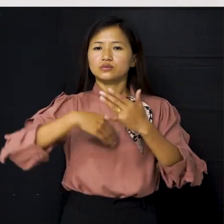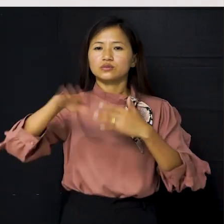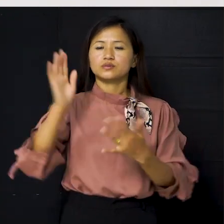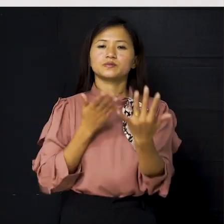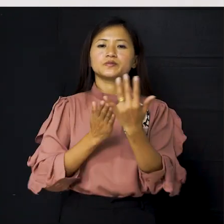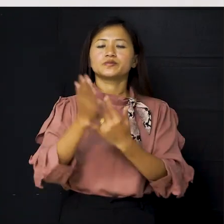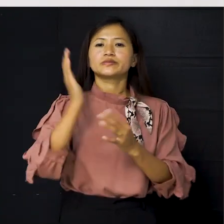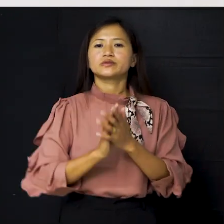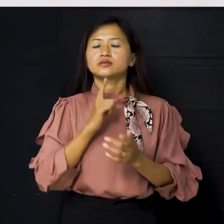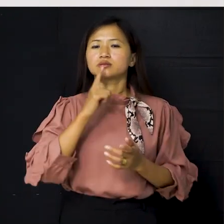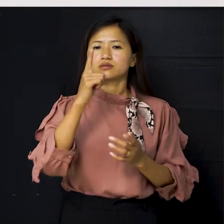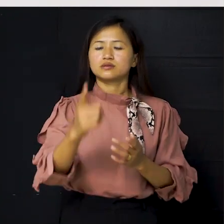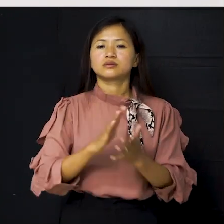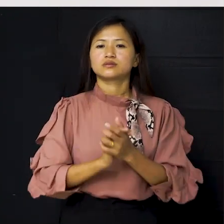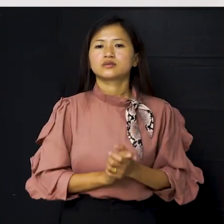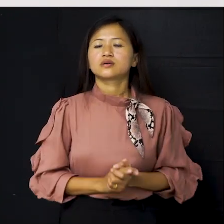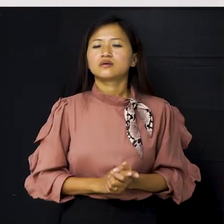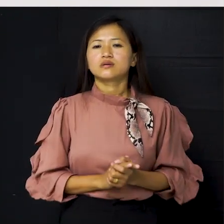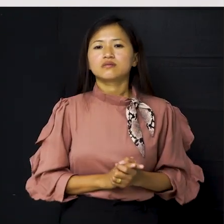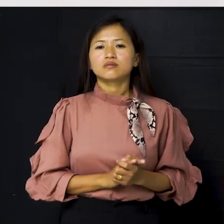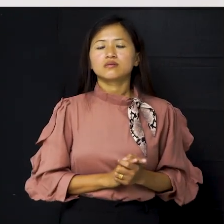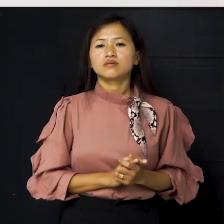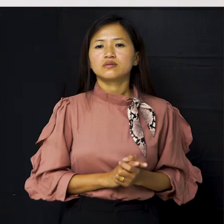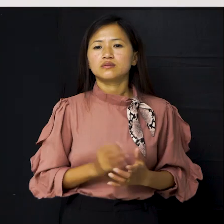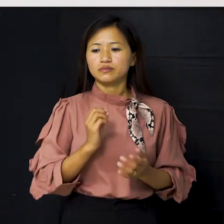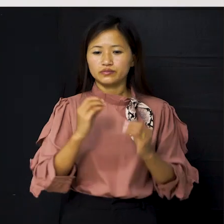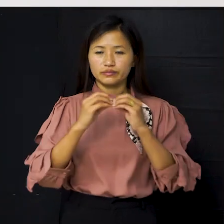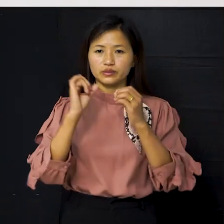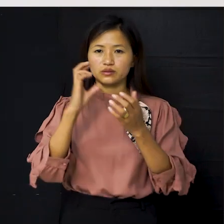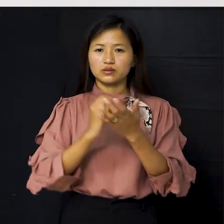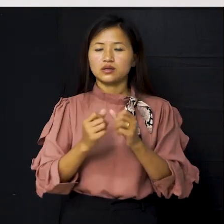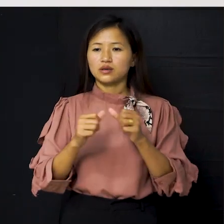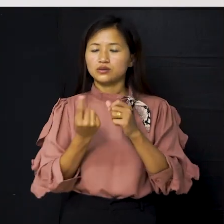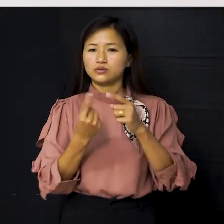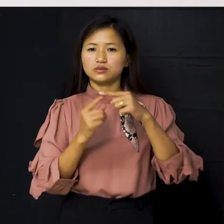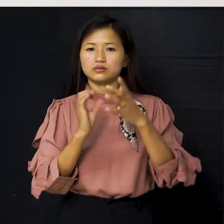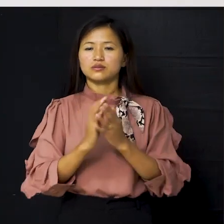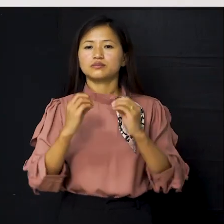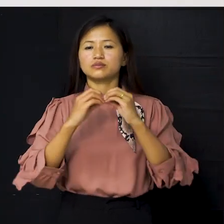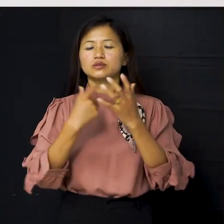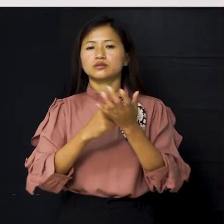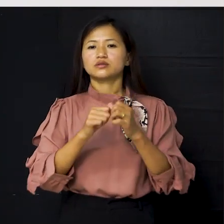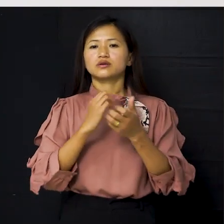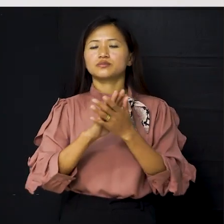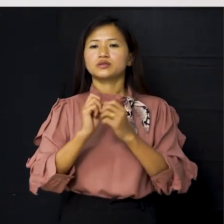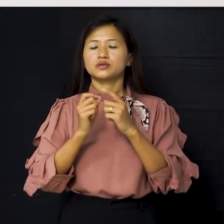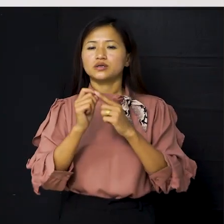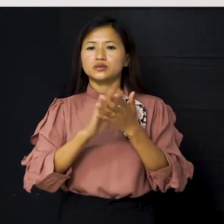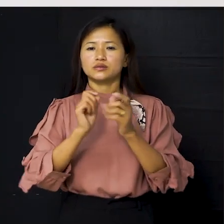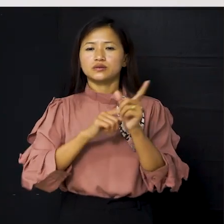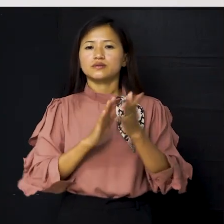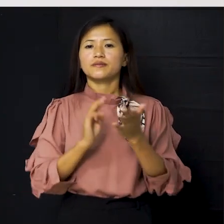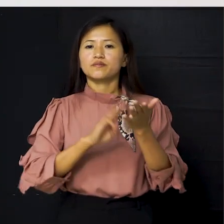from all these information, from all these biographies and autobiographies, we get to know about the Mughal